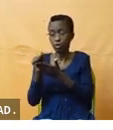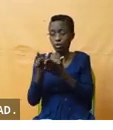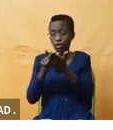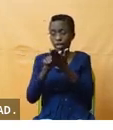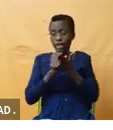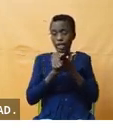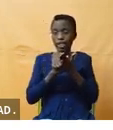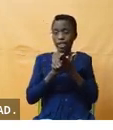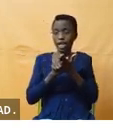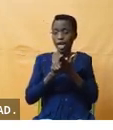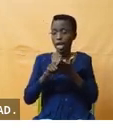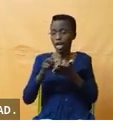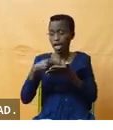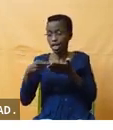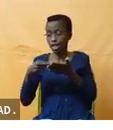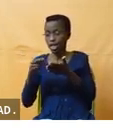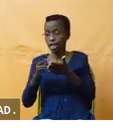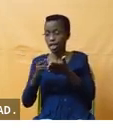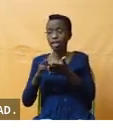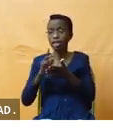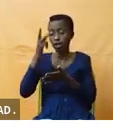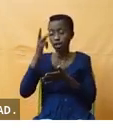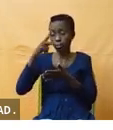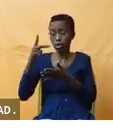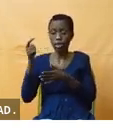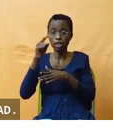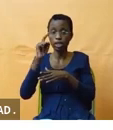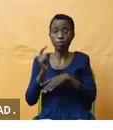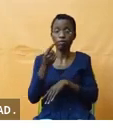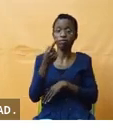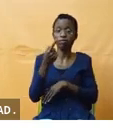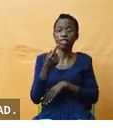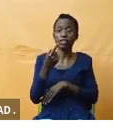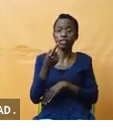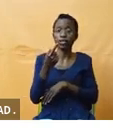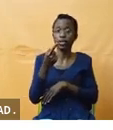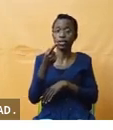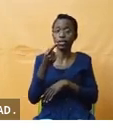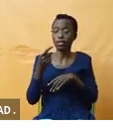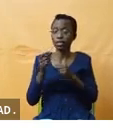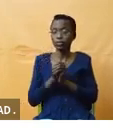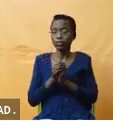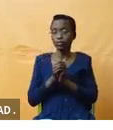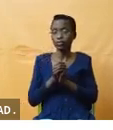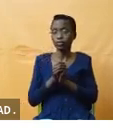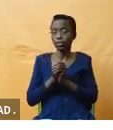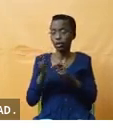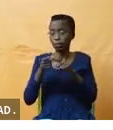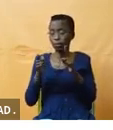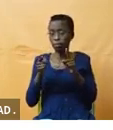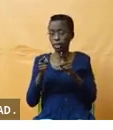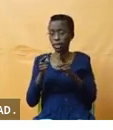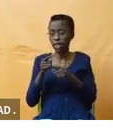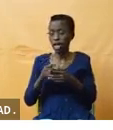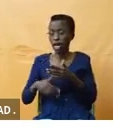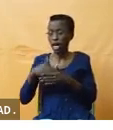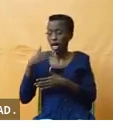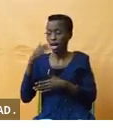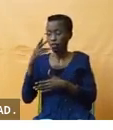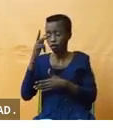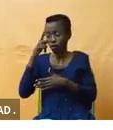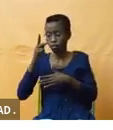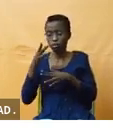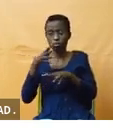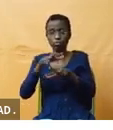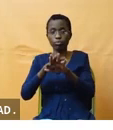this policy came first, the debt management policy. We gave input in it, yes, but after the policy was adopted and towards